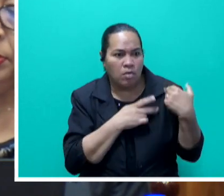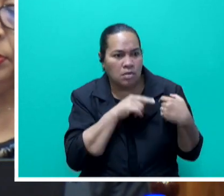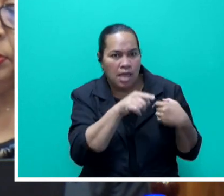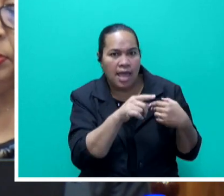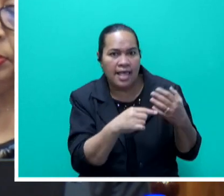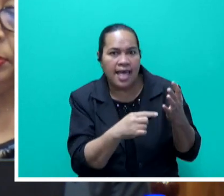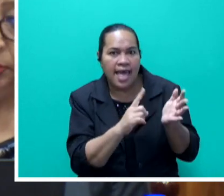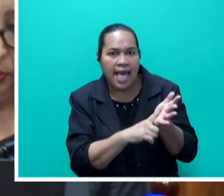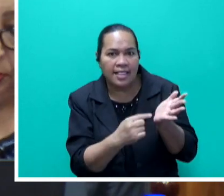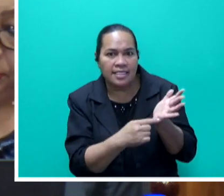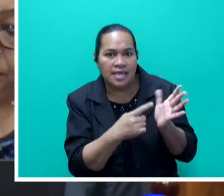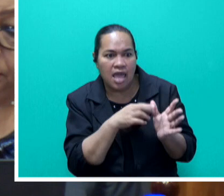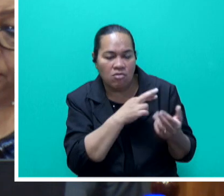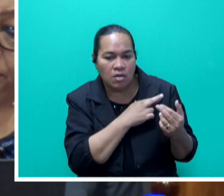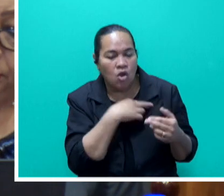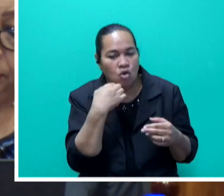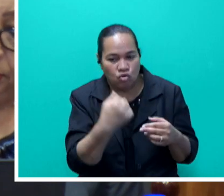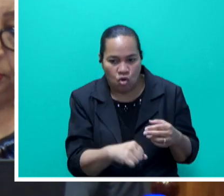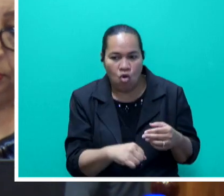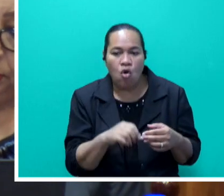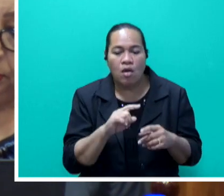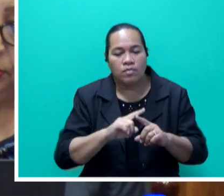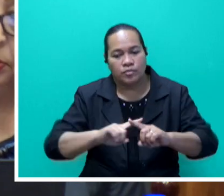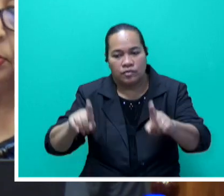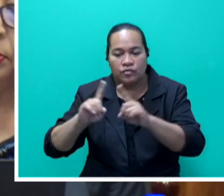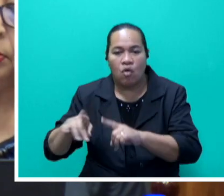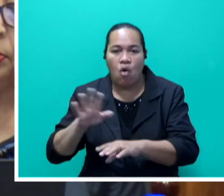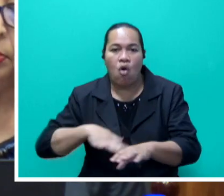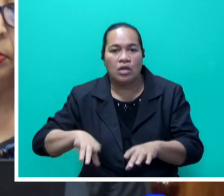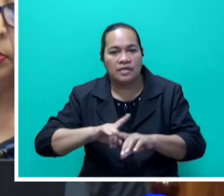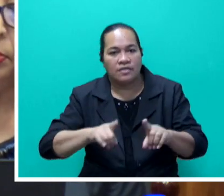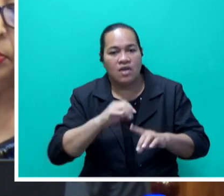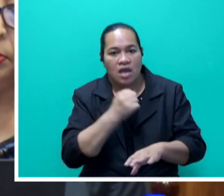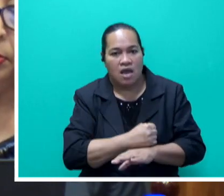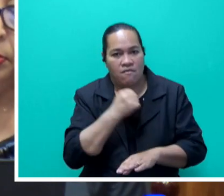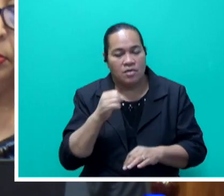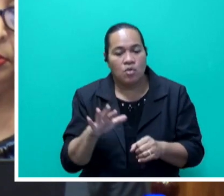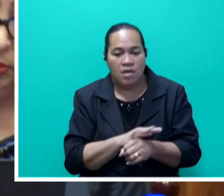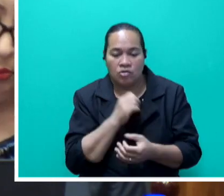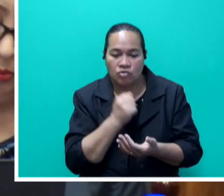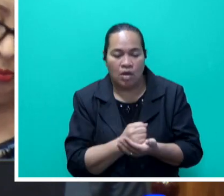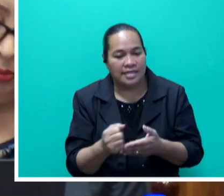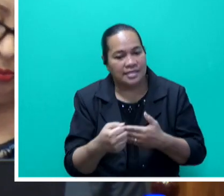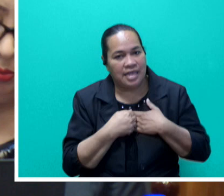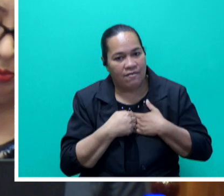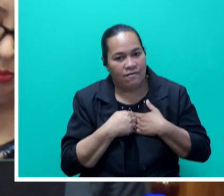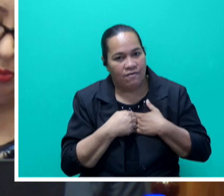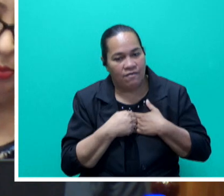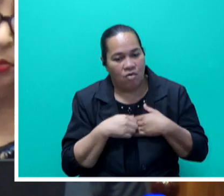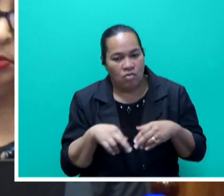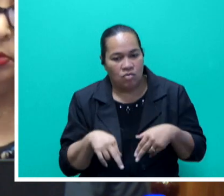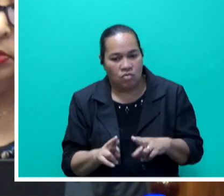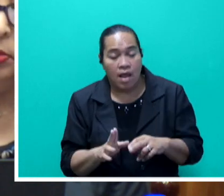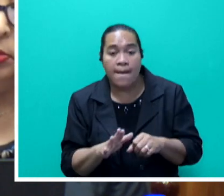body, it's only made possible with the contribution of all government agencies, and that ensures safe roads, which means also